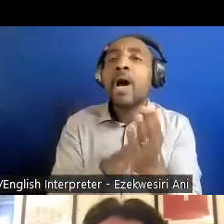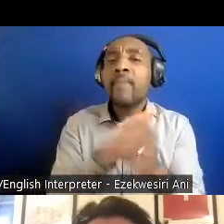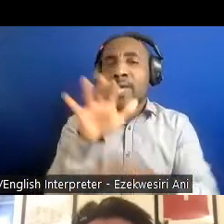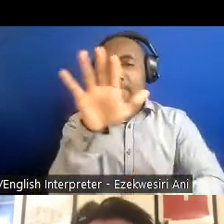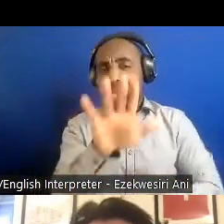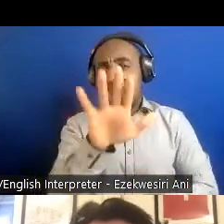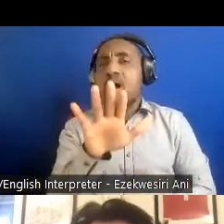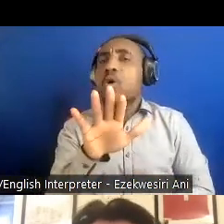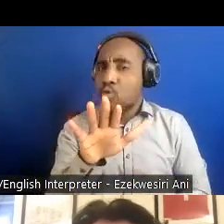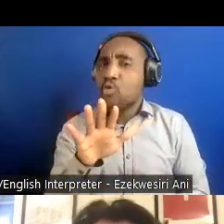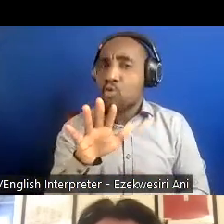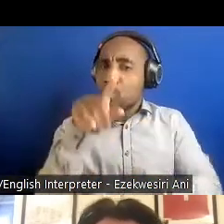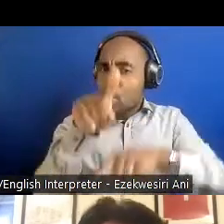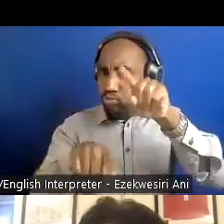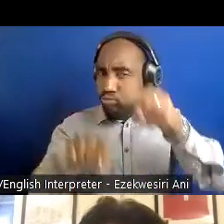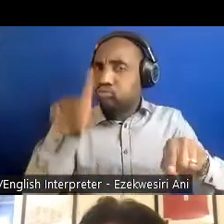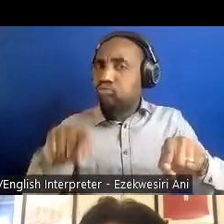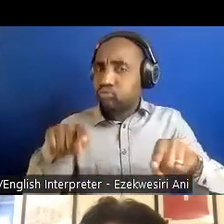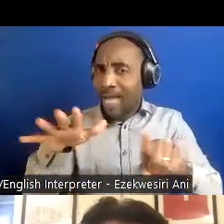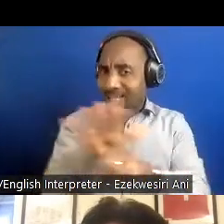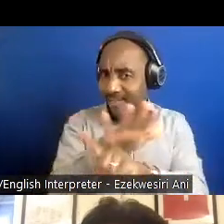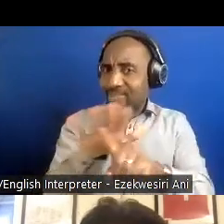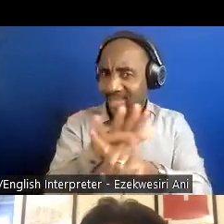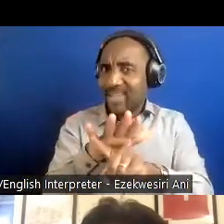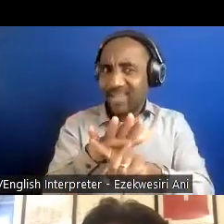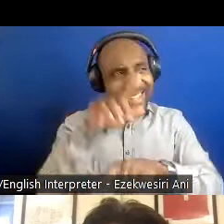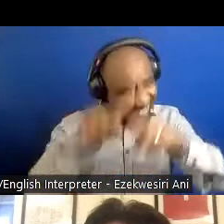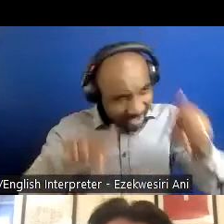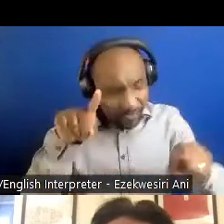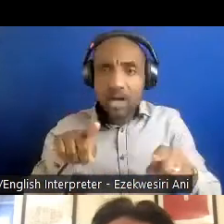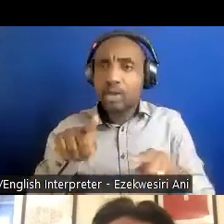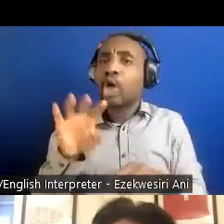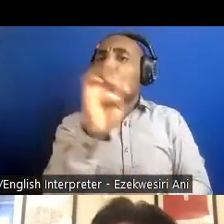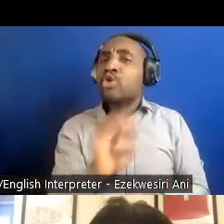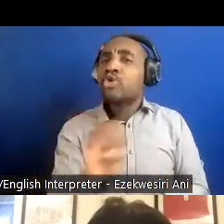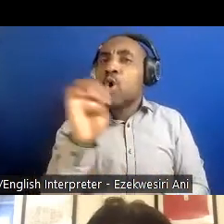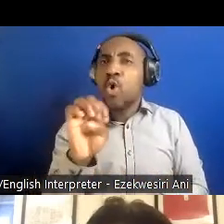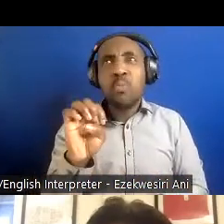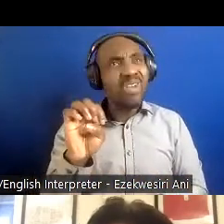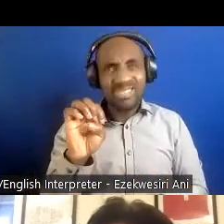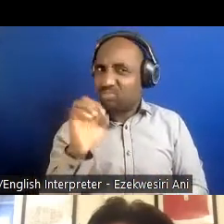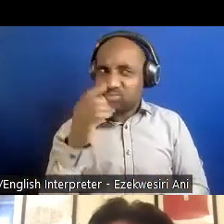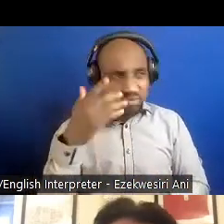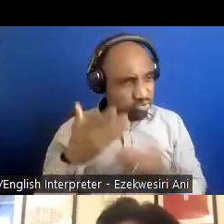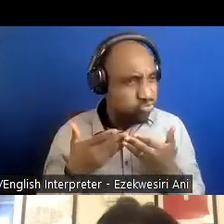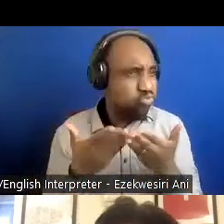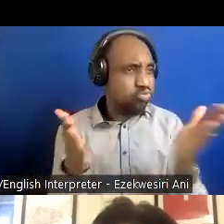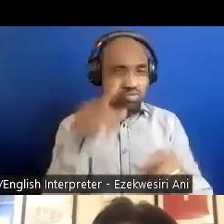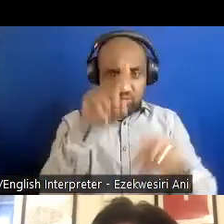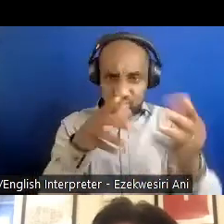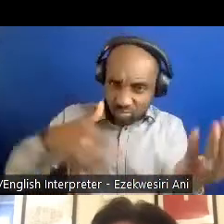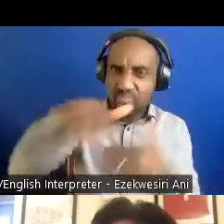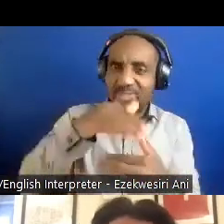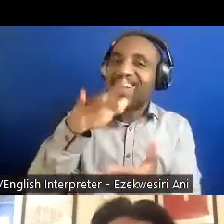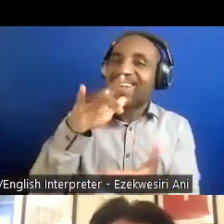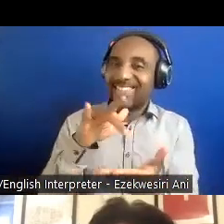of ethnicities and is one of the youngest cities in Europe. And we want to champion this diversity and use the Games